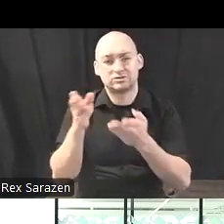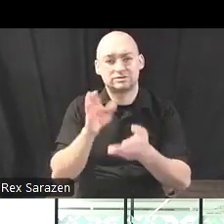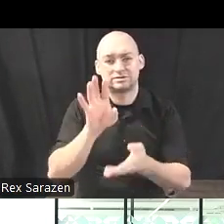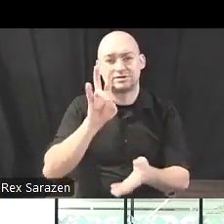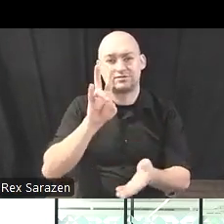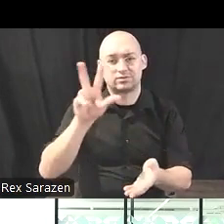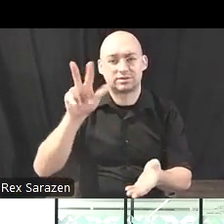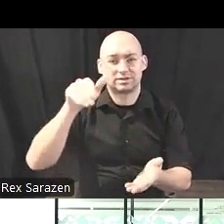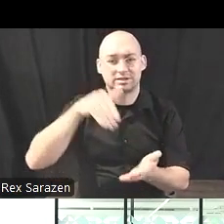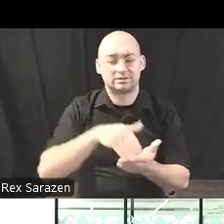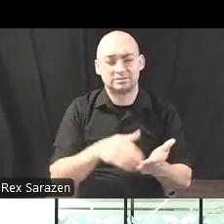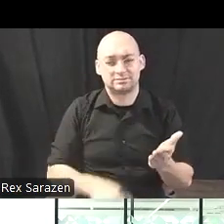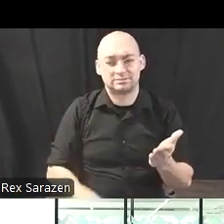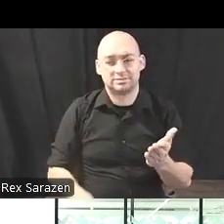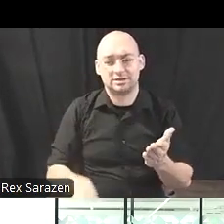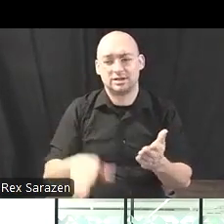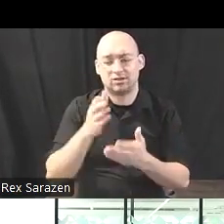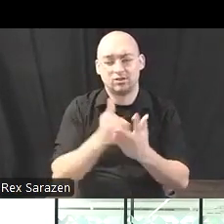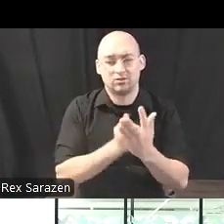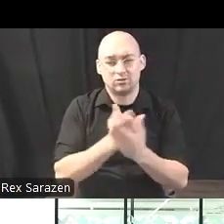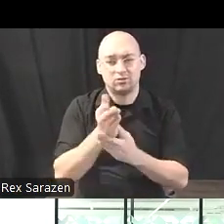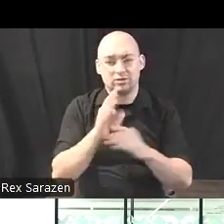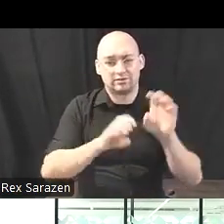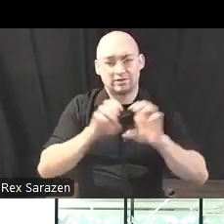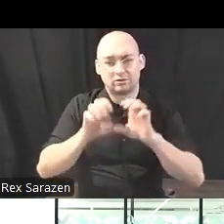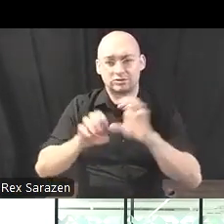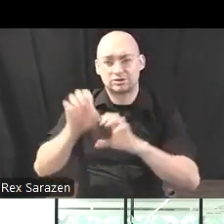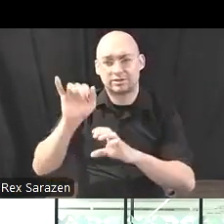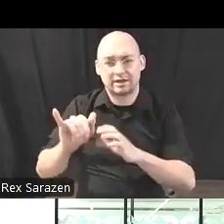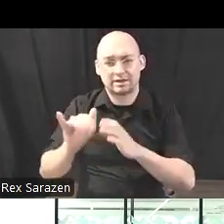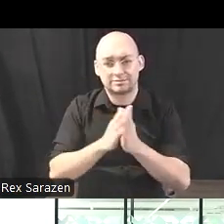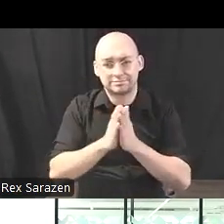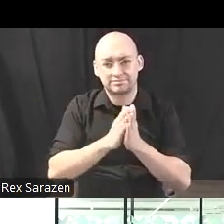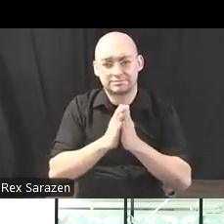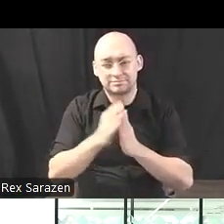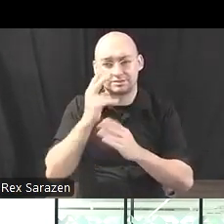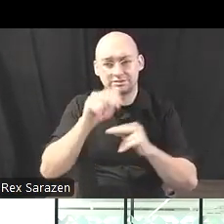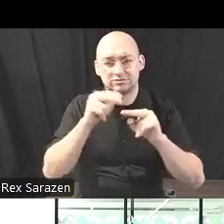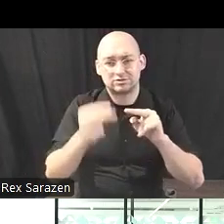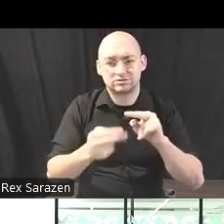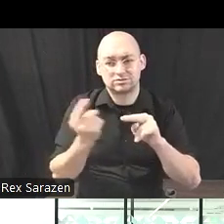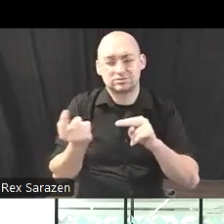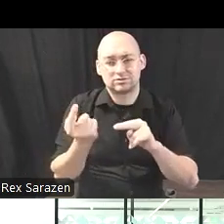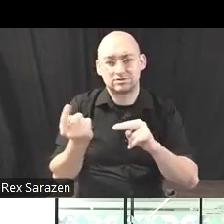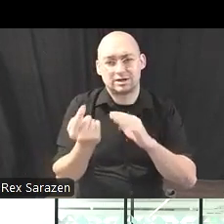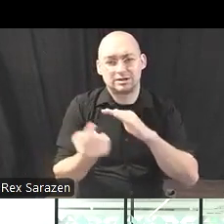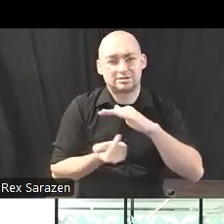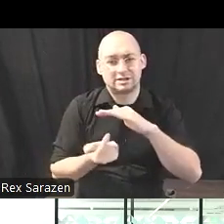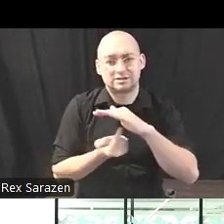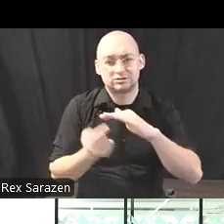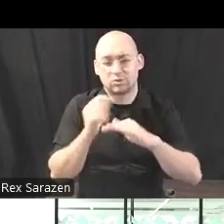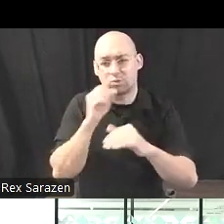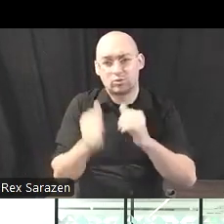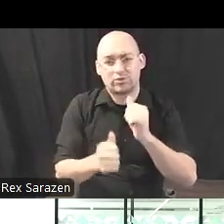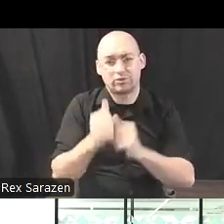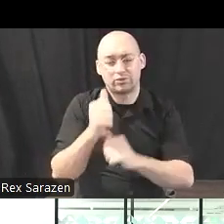73,000. And through the evaluation of that initiative, we saw a reduction in loneliness and isolation of older adults and people with